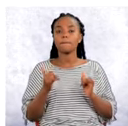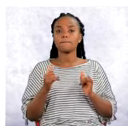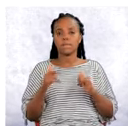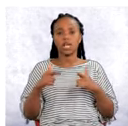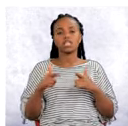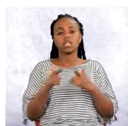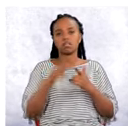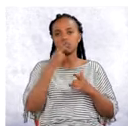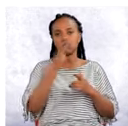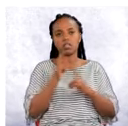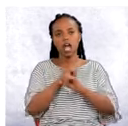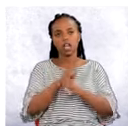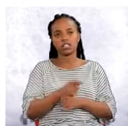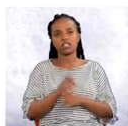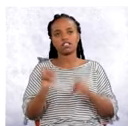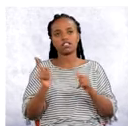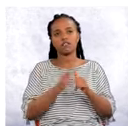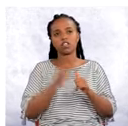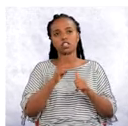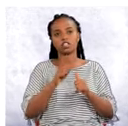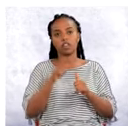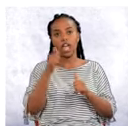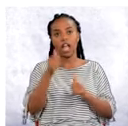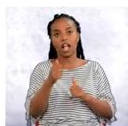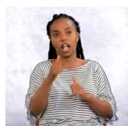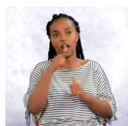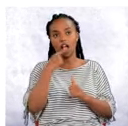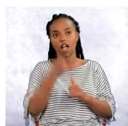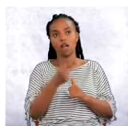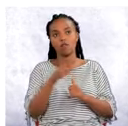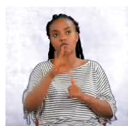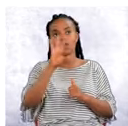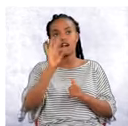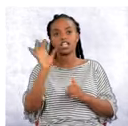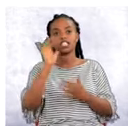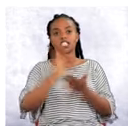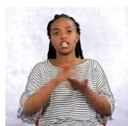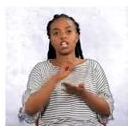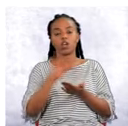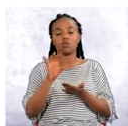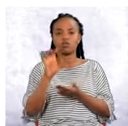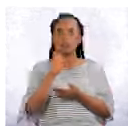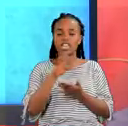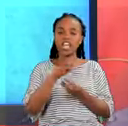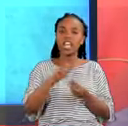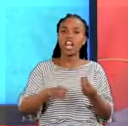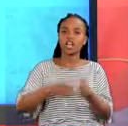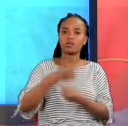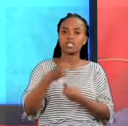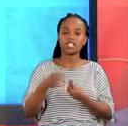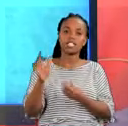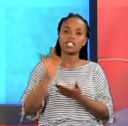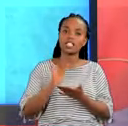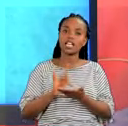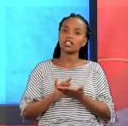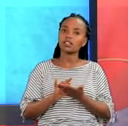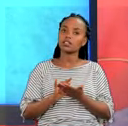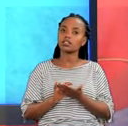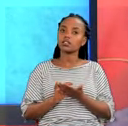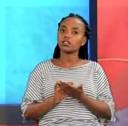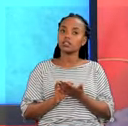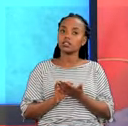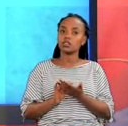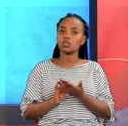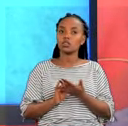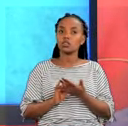let's proceed to the answer. The first question, find the center of ellipse. The center, it